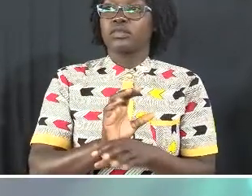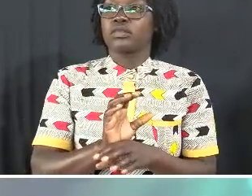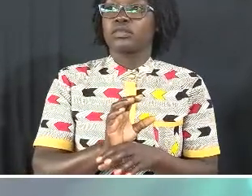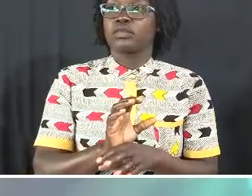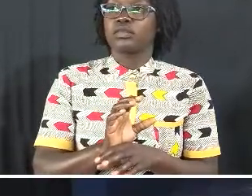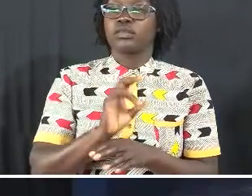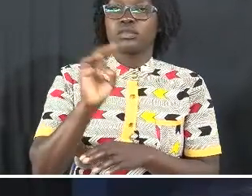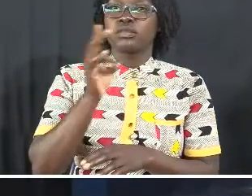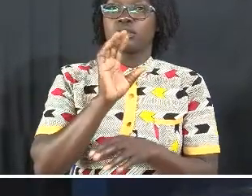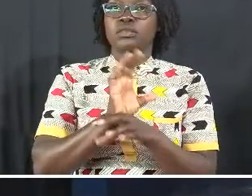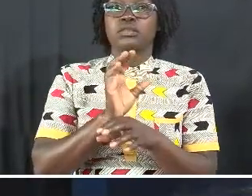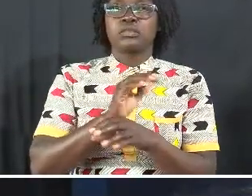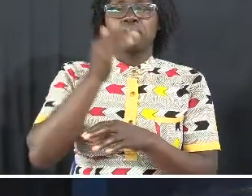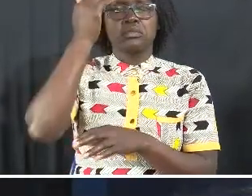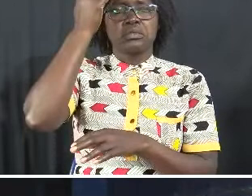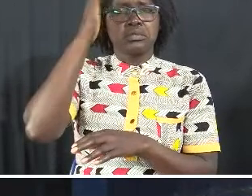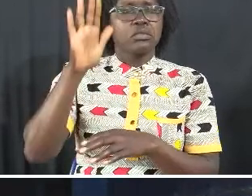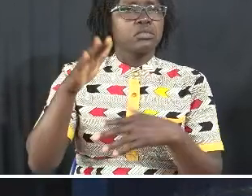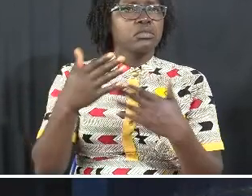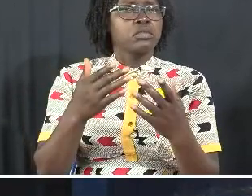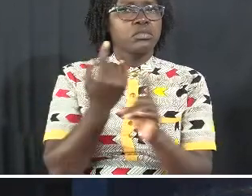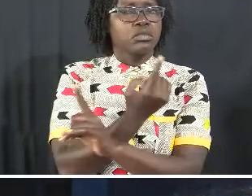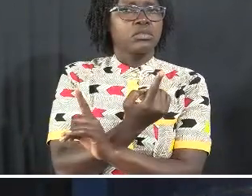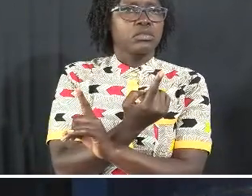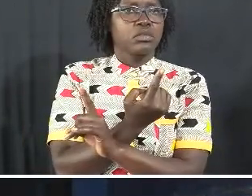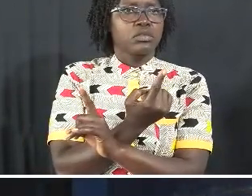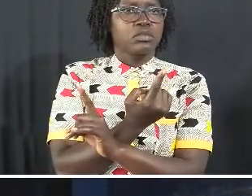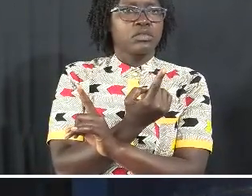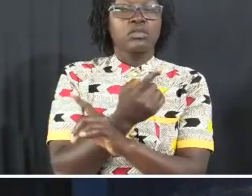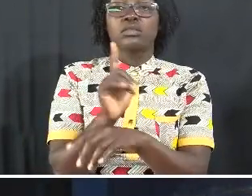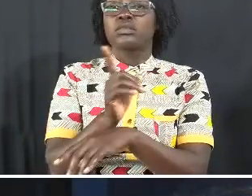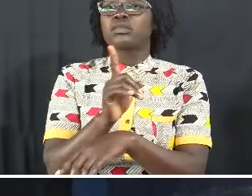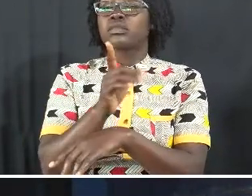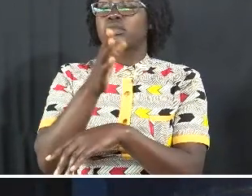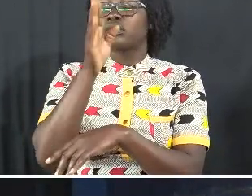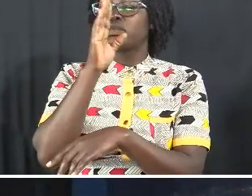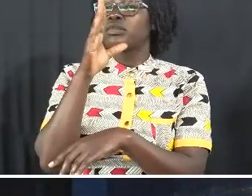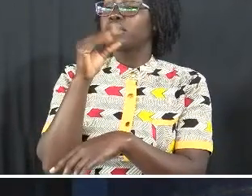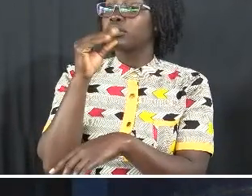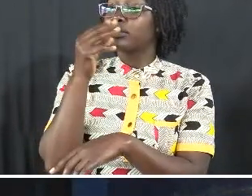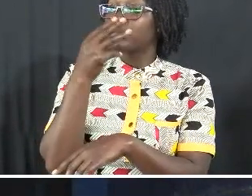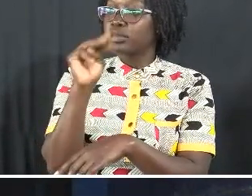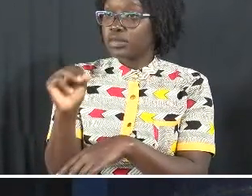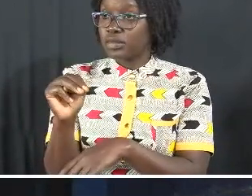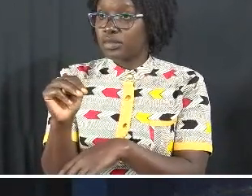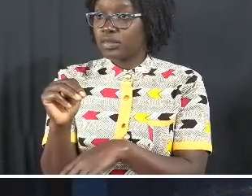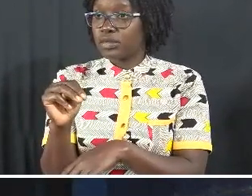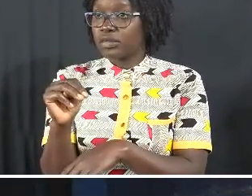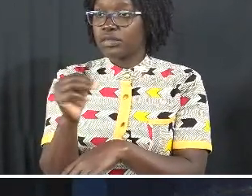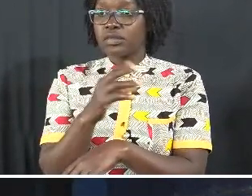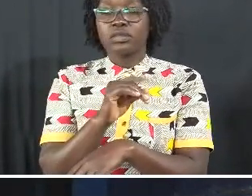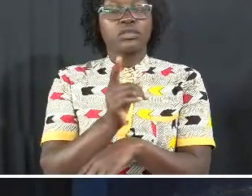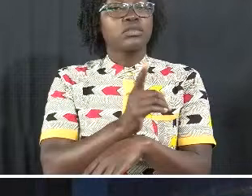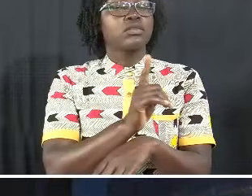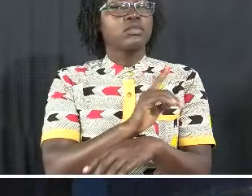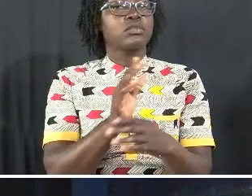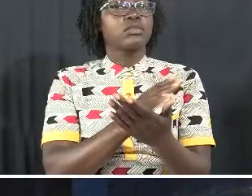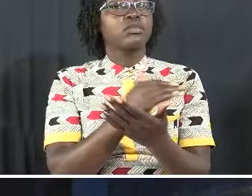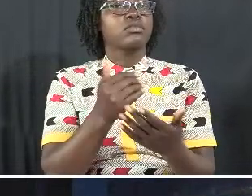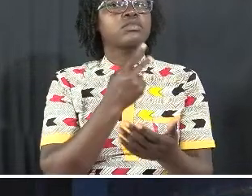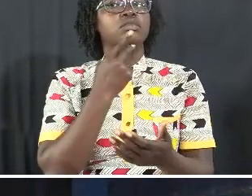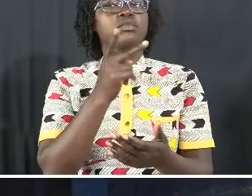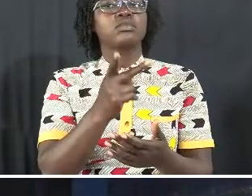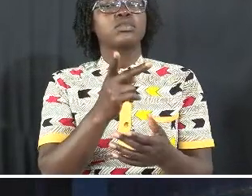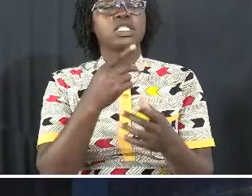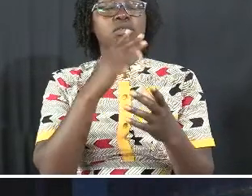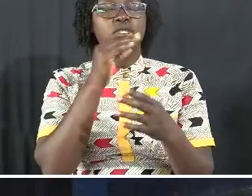church, who do not know how to differentiate when God is speaking to them and when some other voice is speaking to